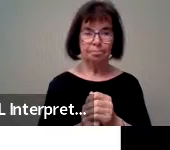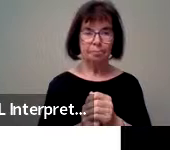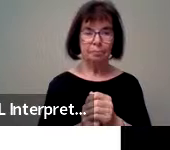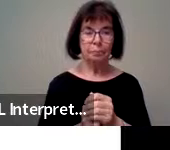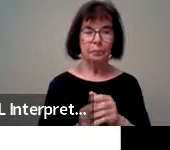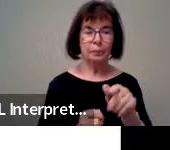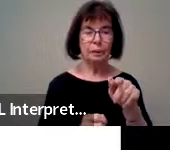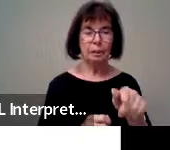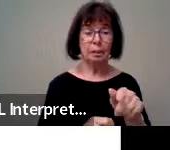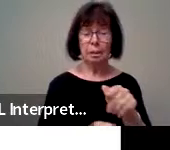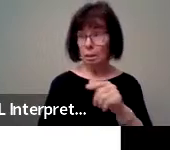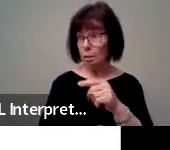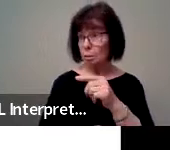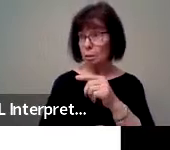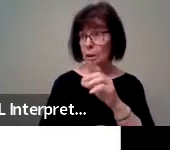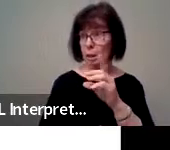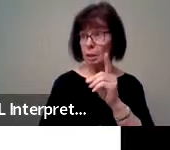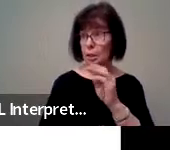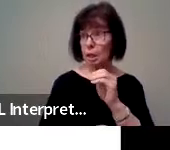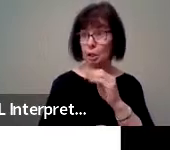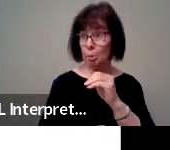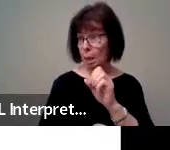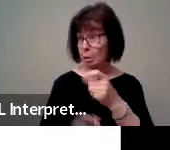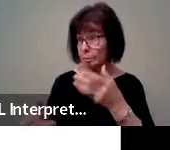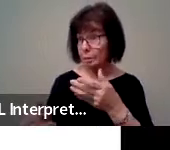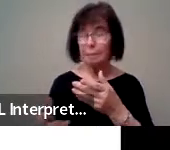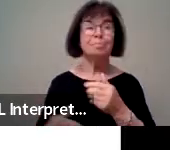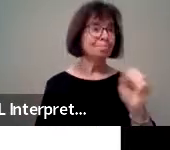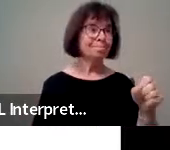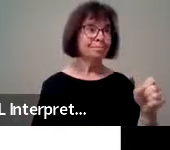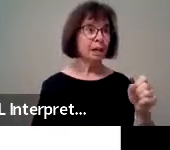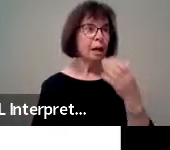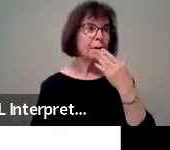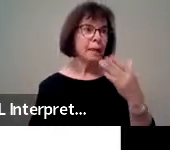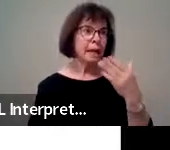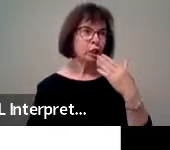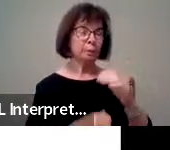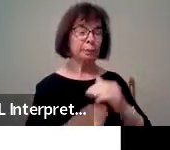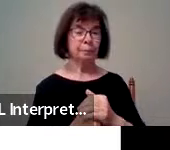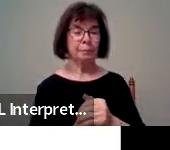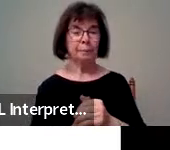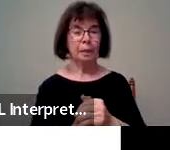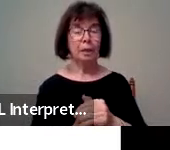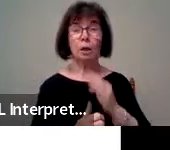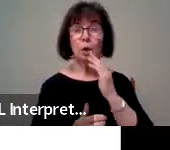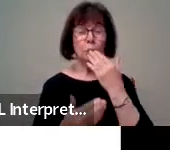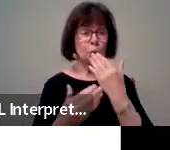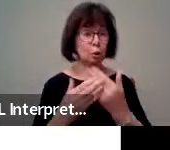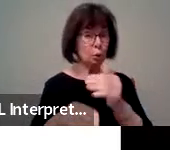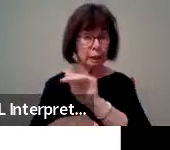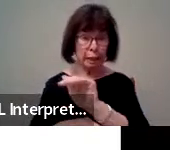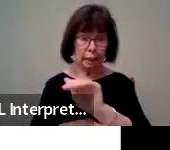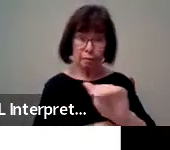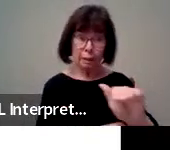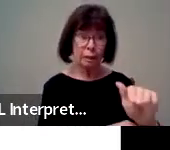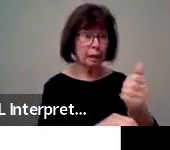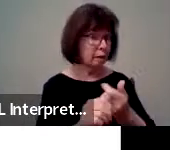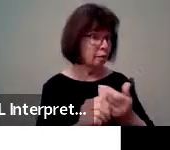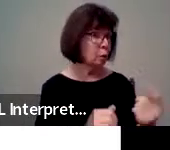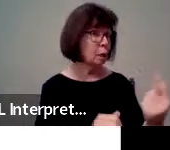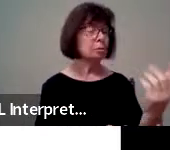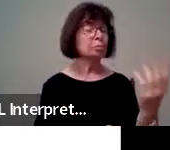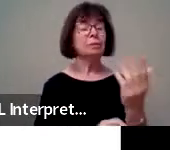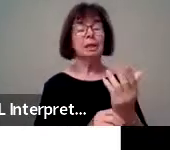Dr. Moss, is this you? I think it's me first. So thank you. Good evening, everyone. I'm glad to be here.